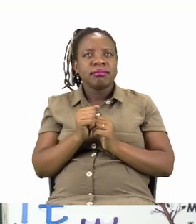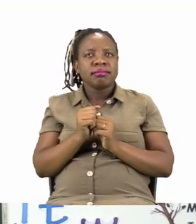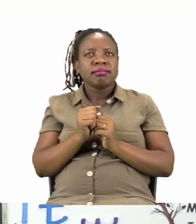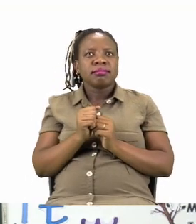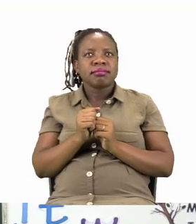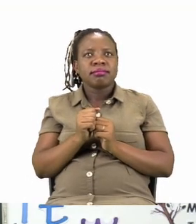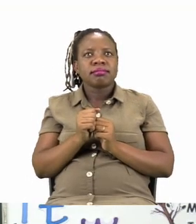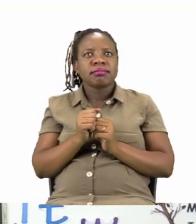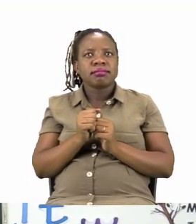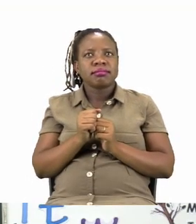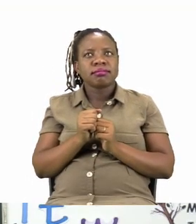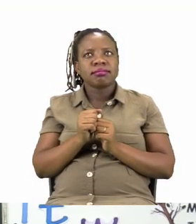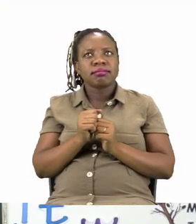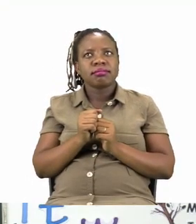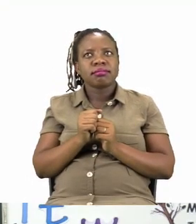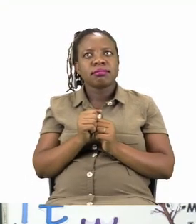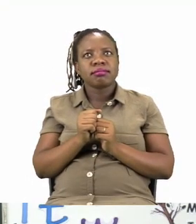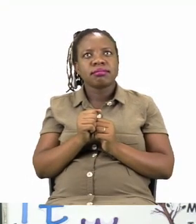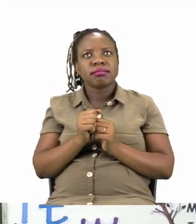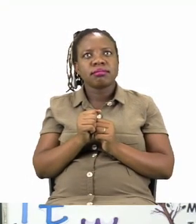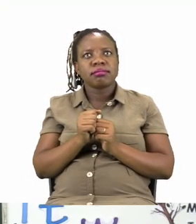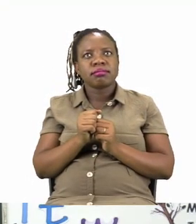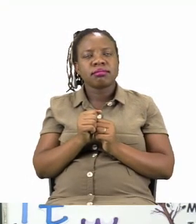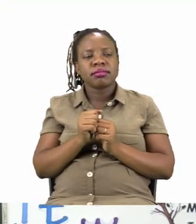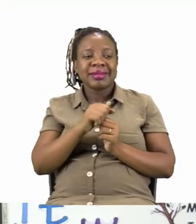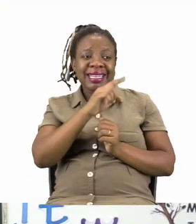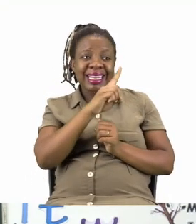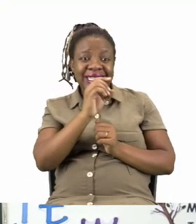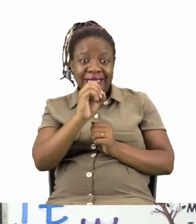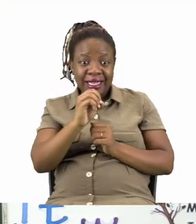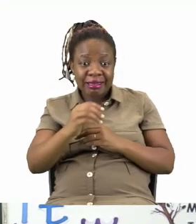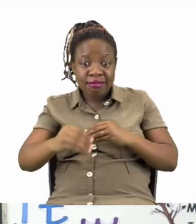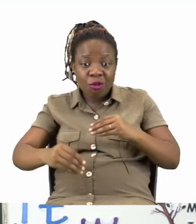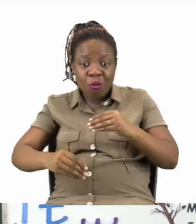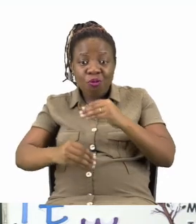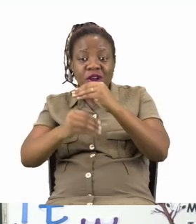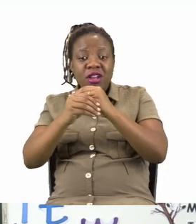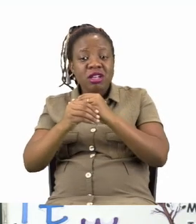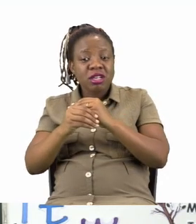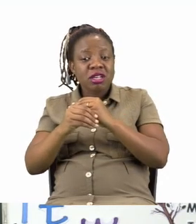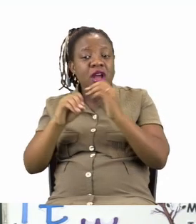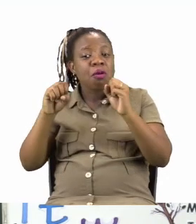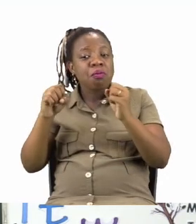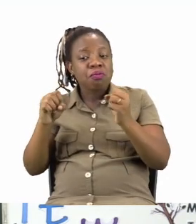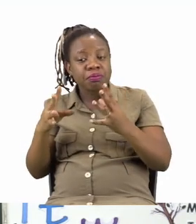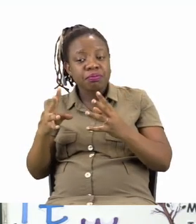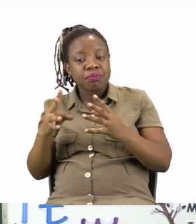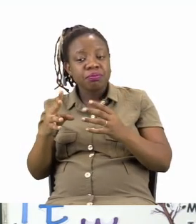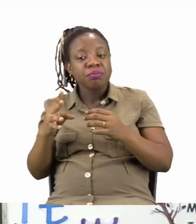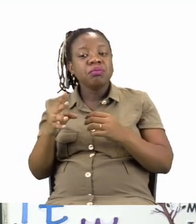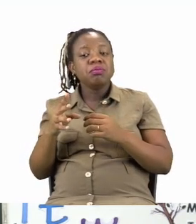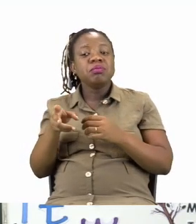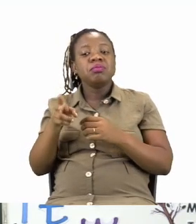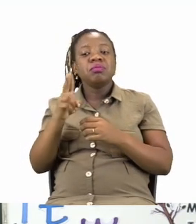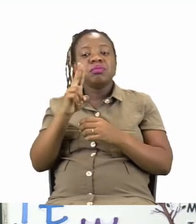how much do you think we have to add to number 10 to get 18?